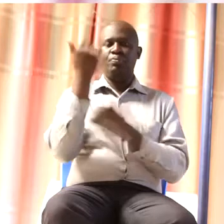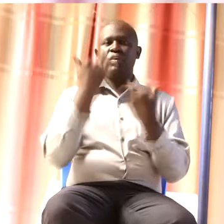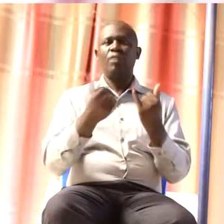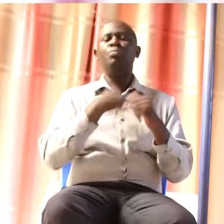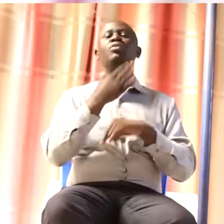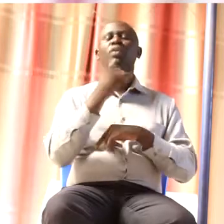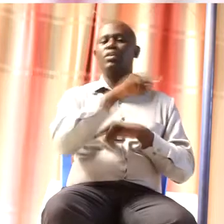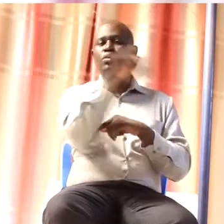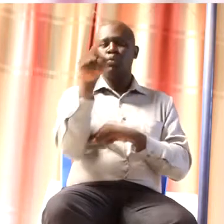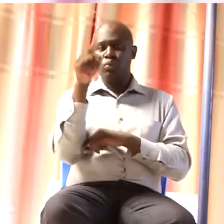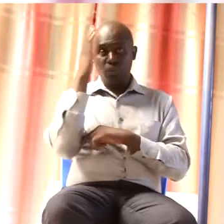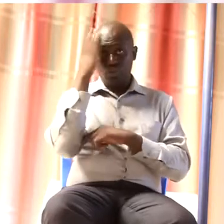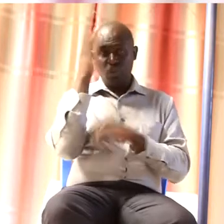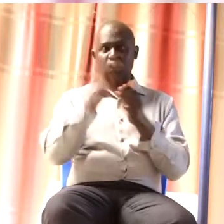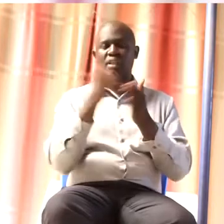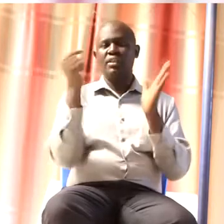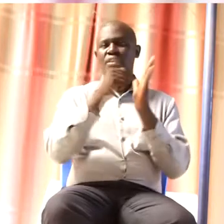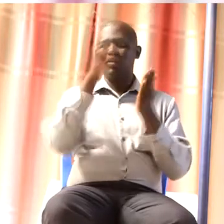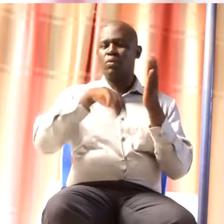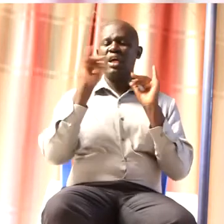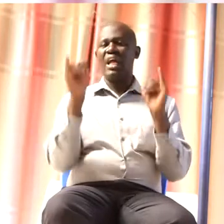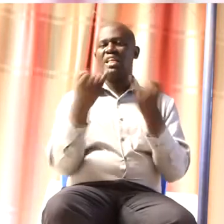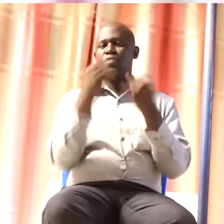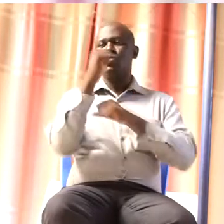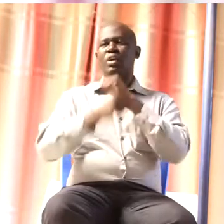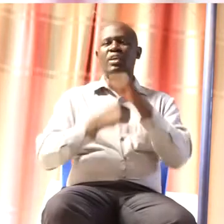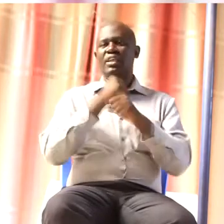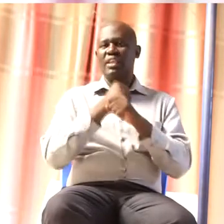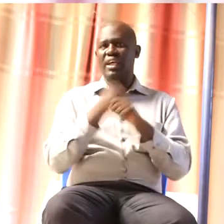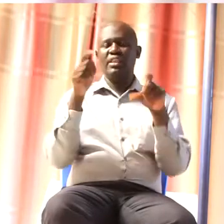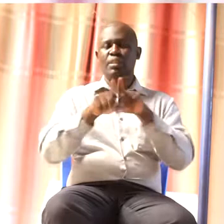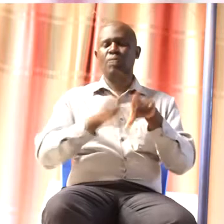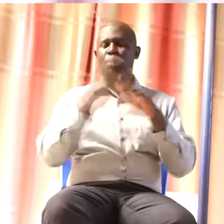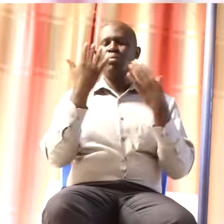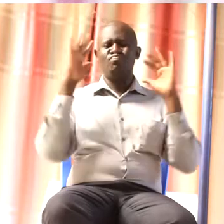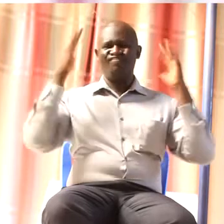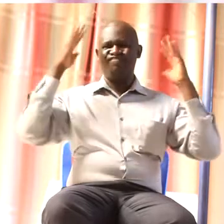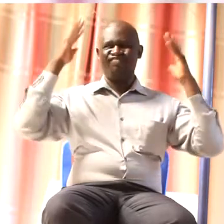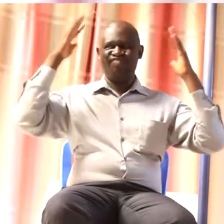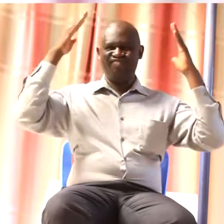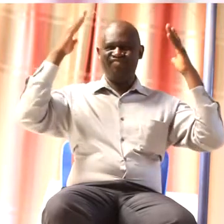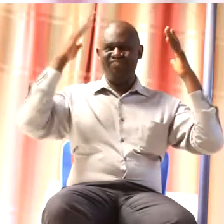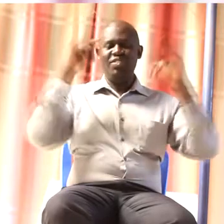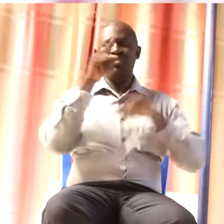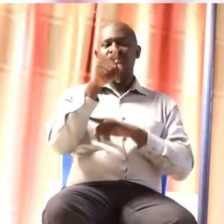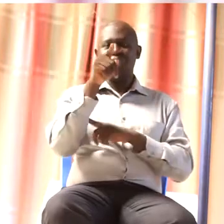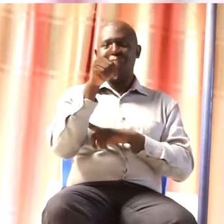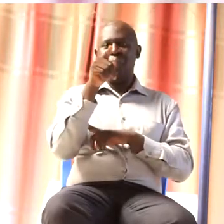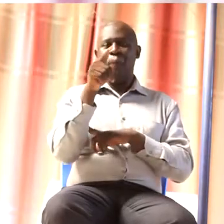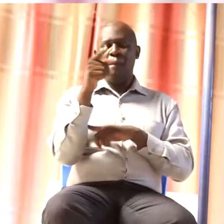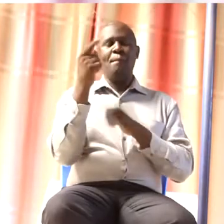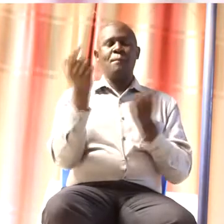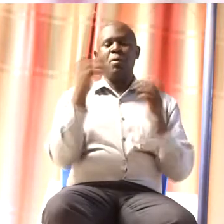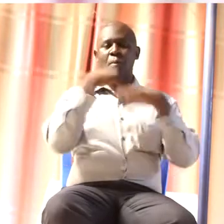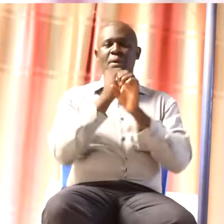you to know that this is a new year, and congratulations for making it to this new year. I